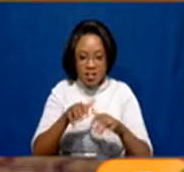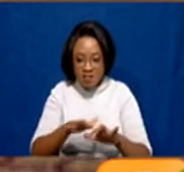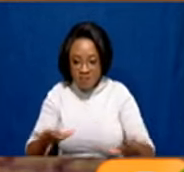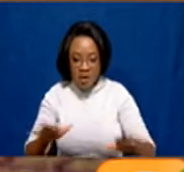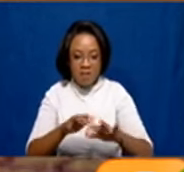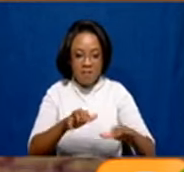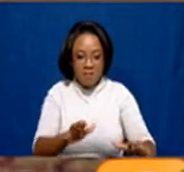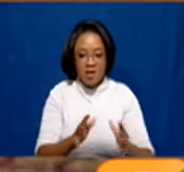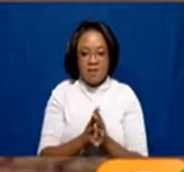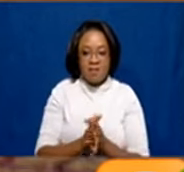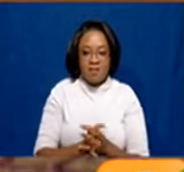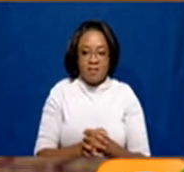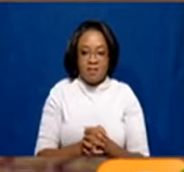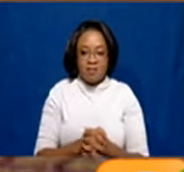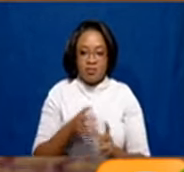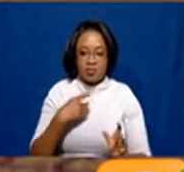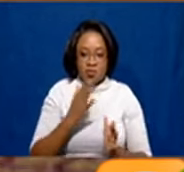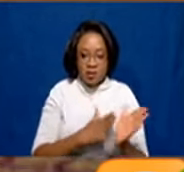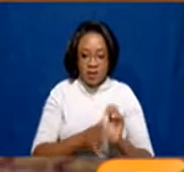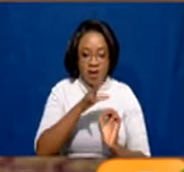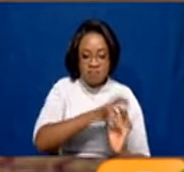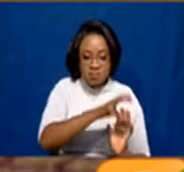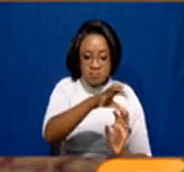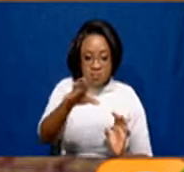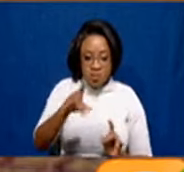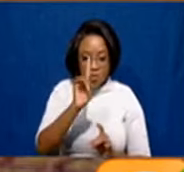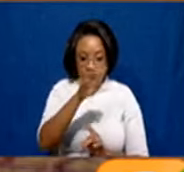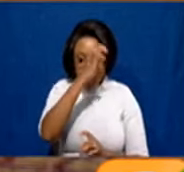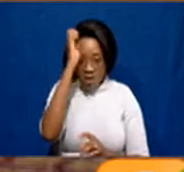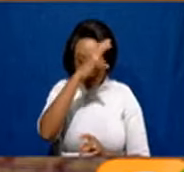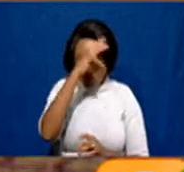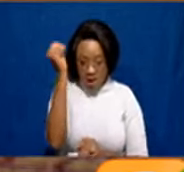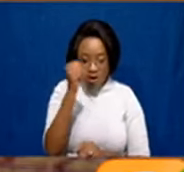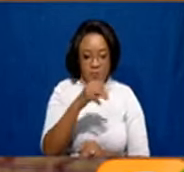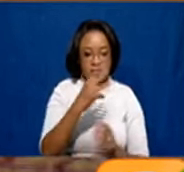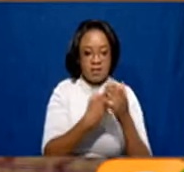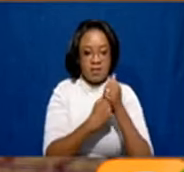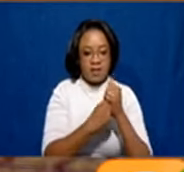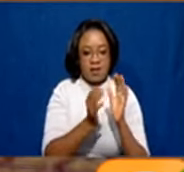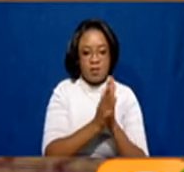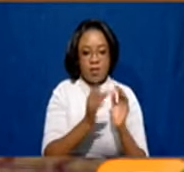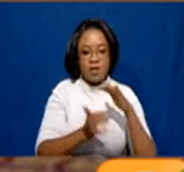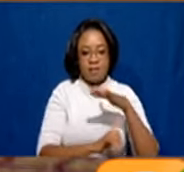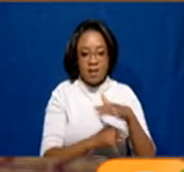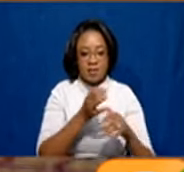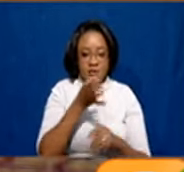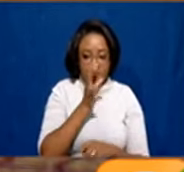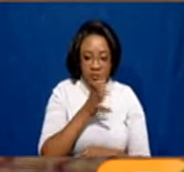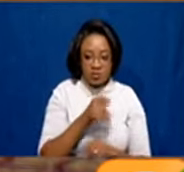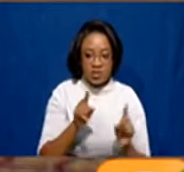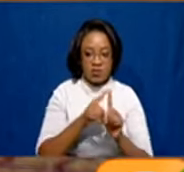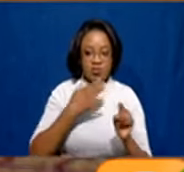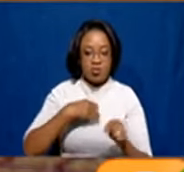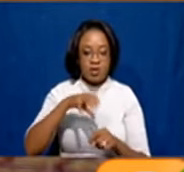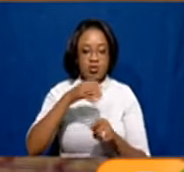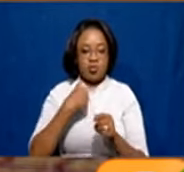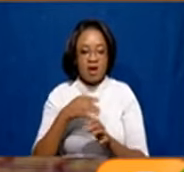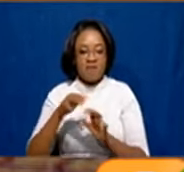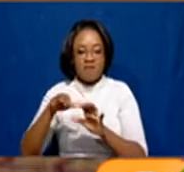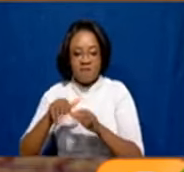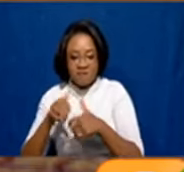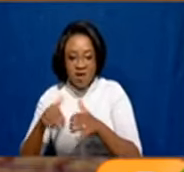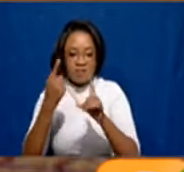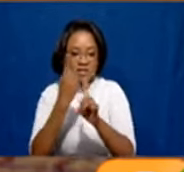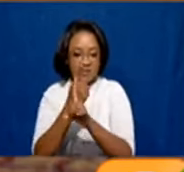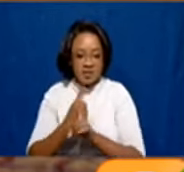be setting up one at Litere Primary School in Elgeyo Marakwet in partnership with the Ministry of Water. And we want to set up model farms in